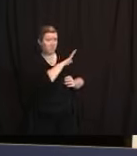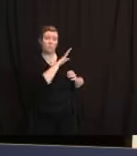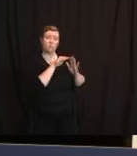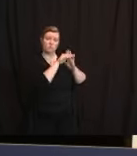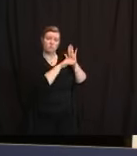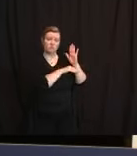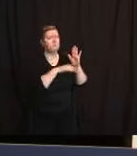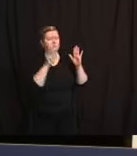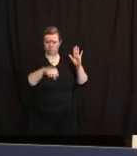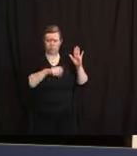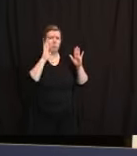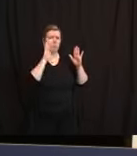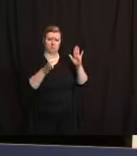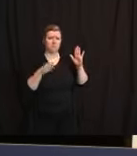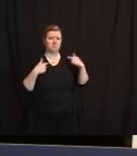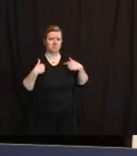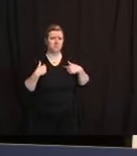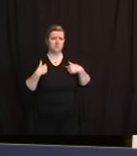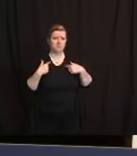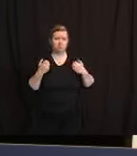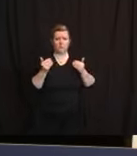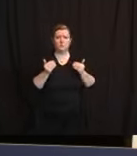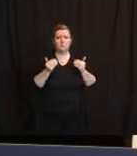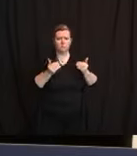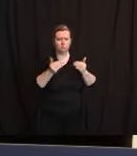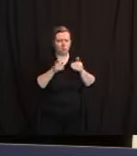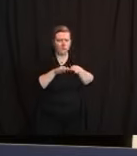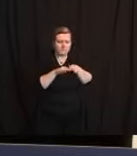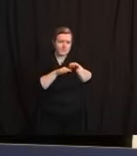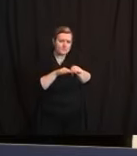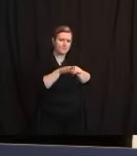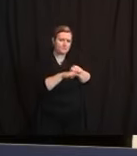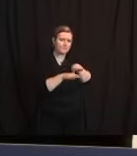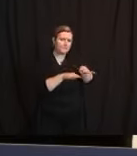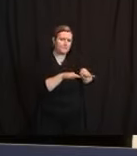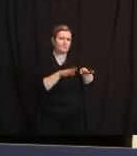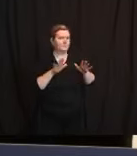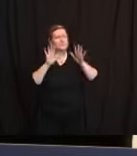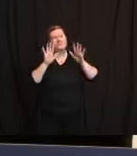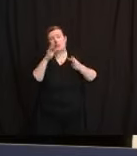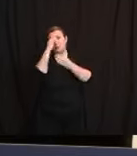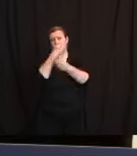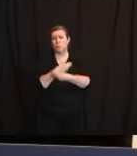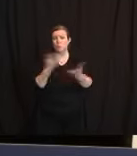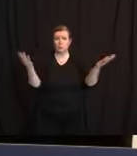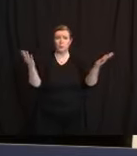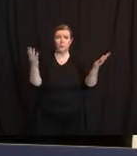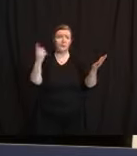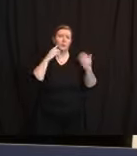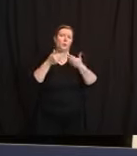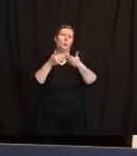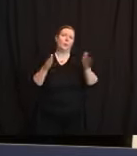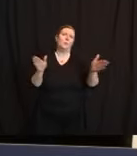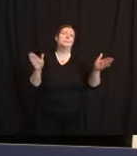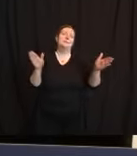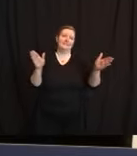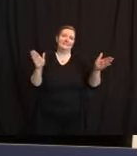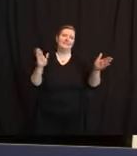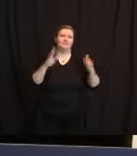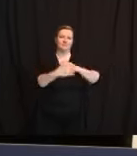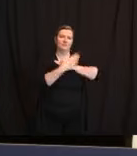we're moving forward. And great news for the shore with the beaches open. Great news for the shore with the small